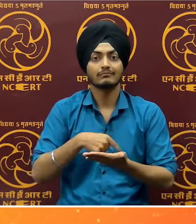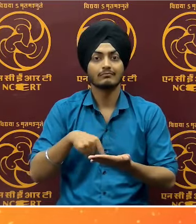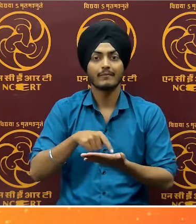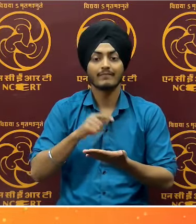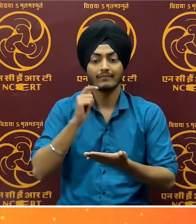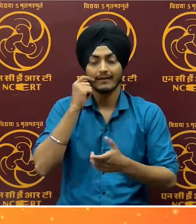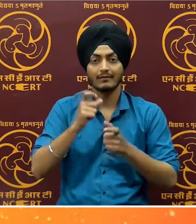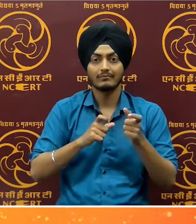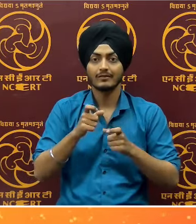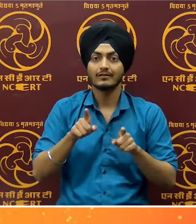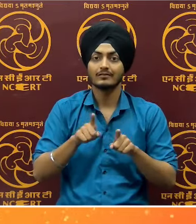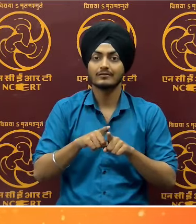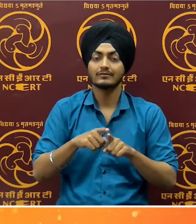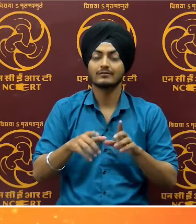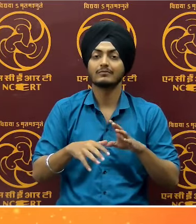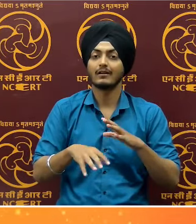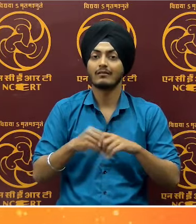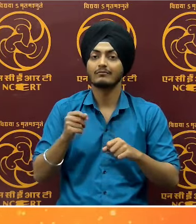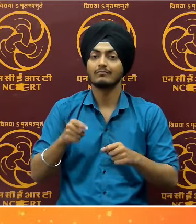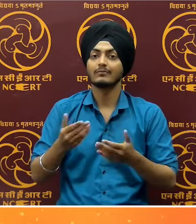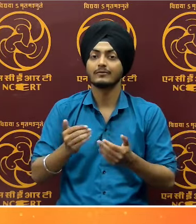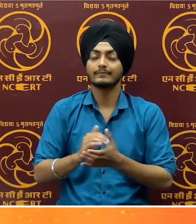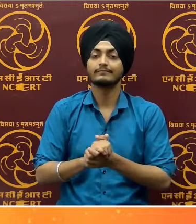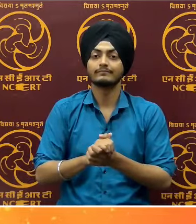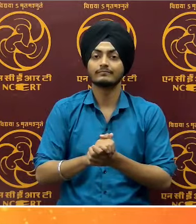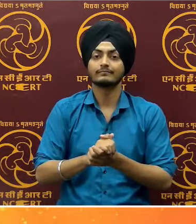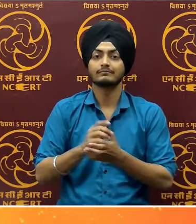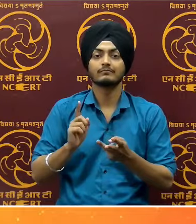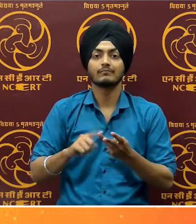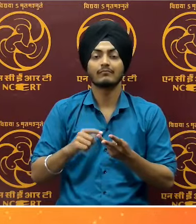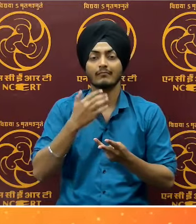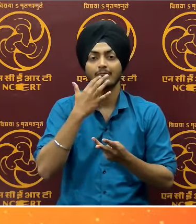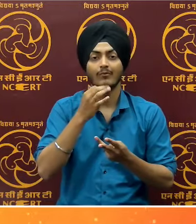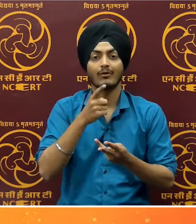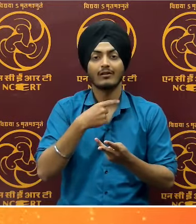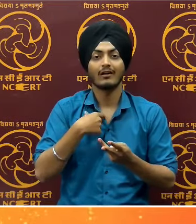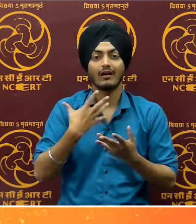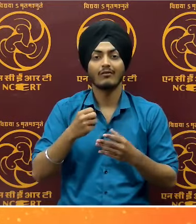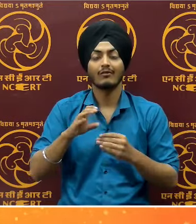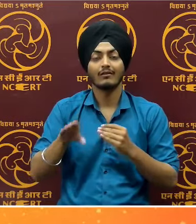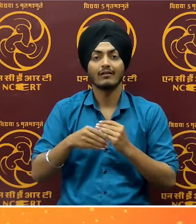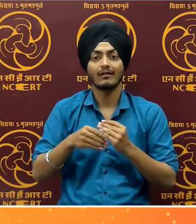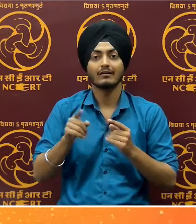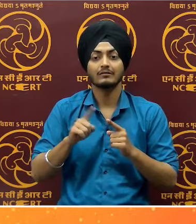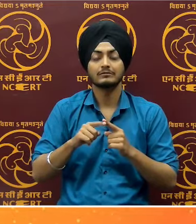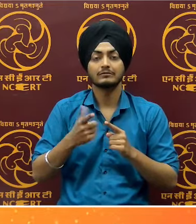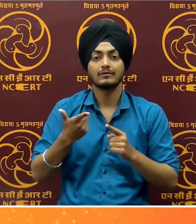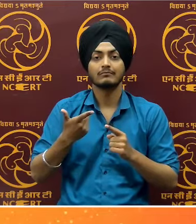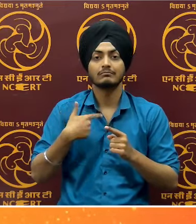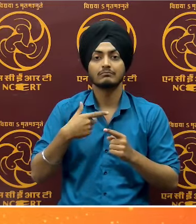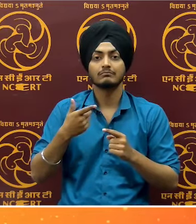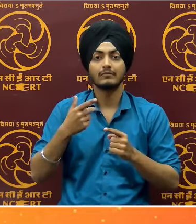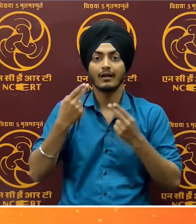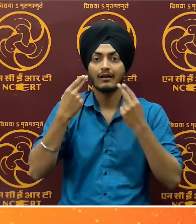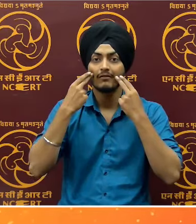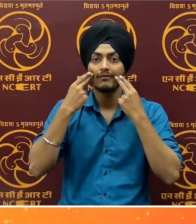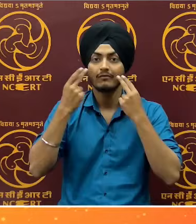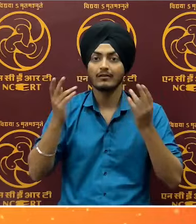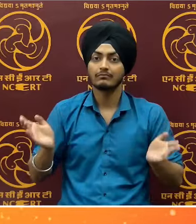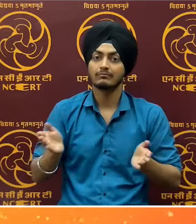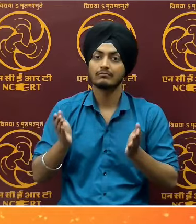can also come in the mainstream. And the third important thing I would like to add, that is promotion of non-farming